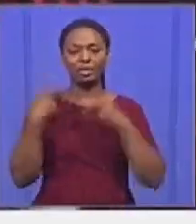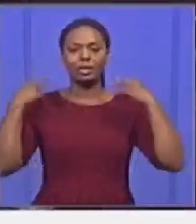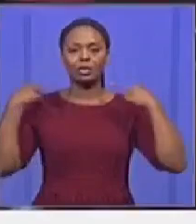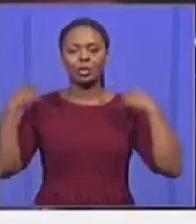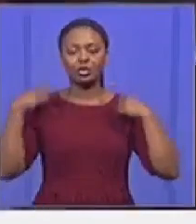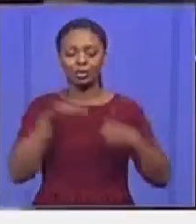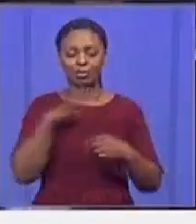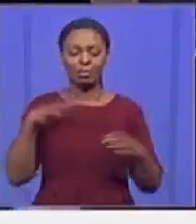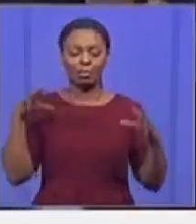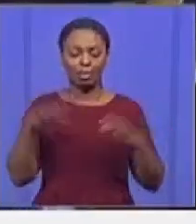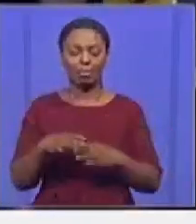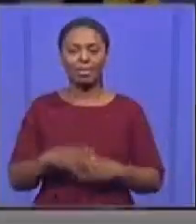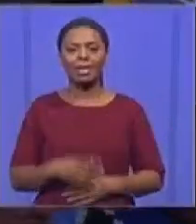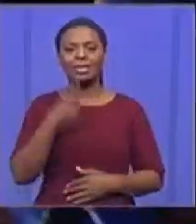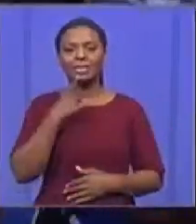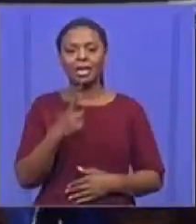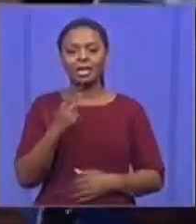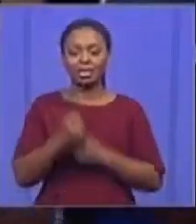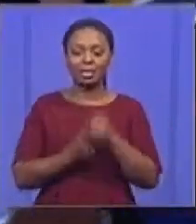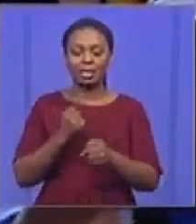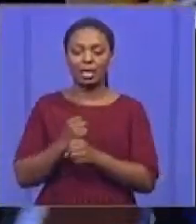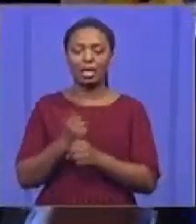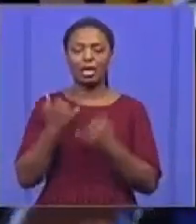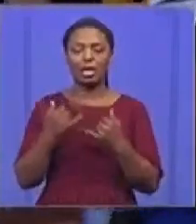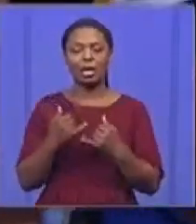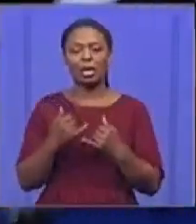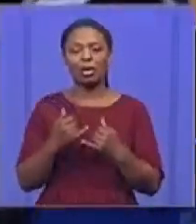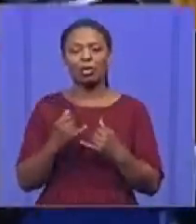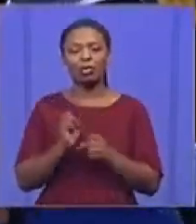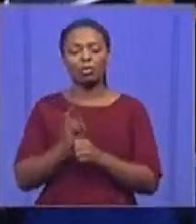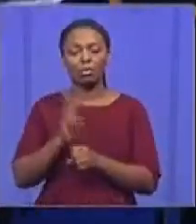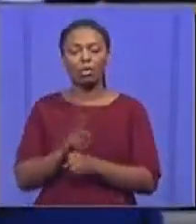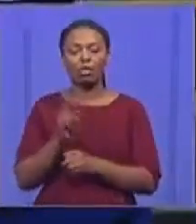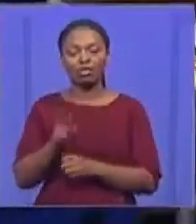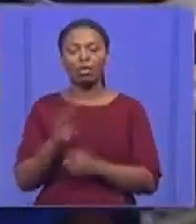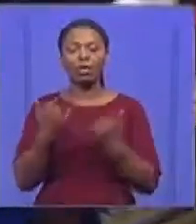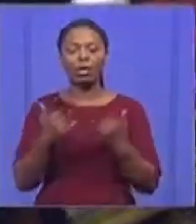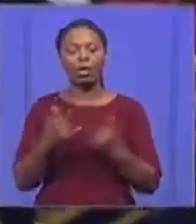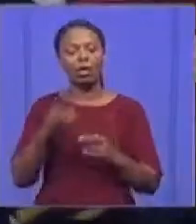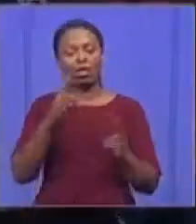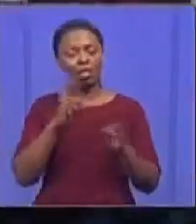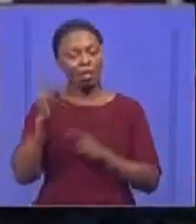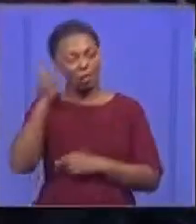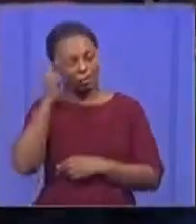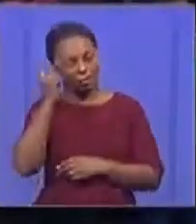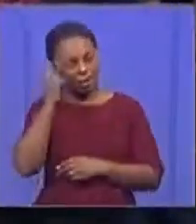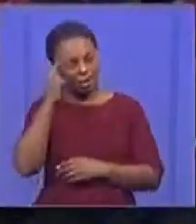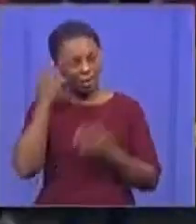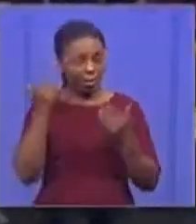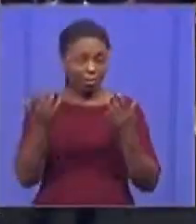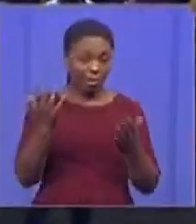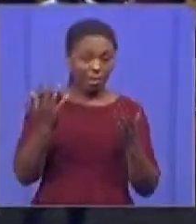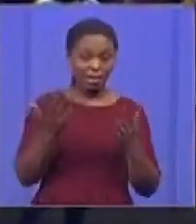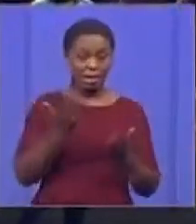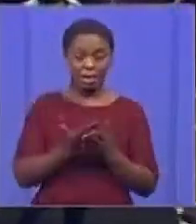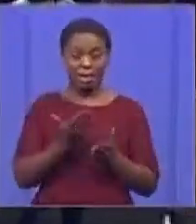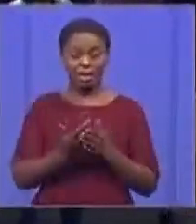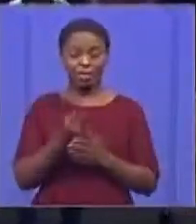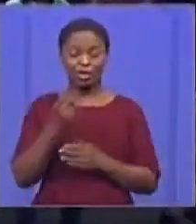Council. Ba re ke dingwaga di le 12 ba ntse ba na le tsholofelo ya gore mothapi o tla inaakanya le tumelano e saenetsweng